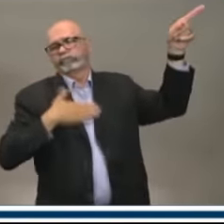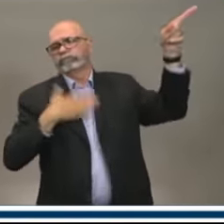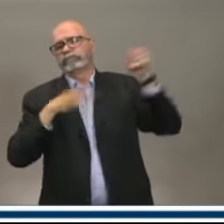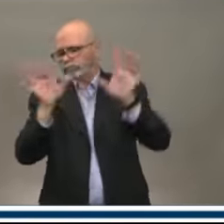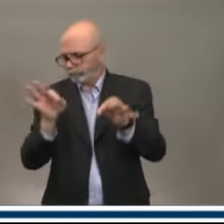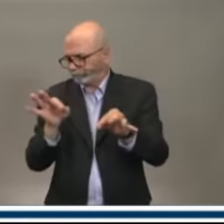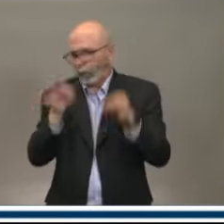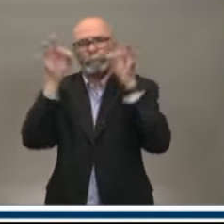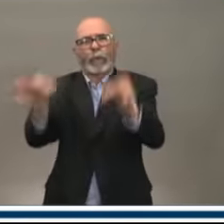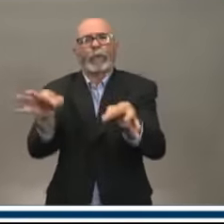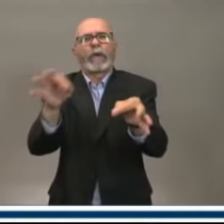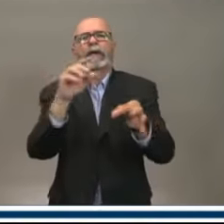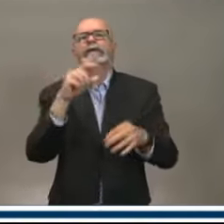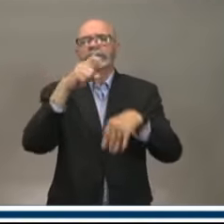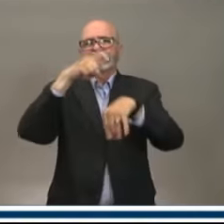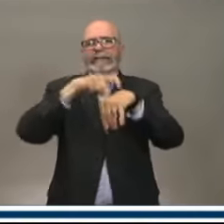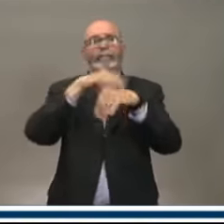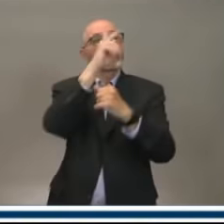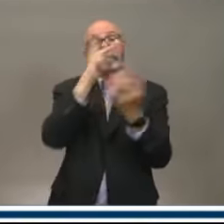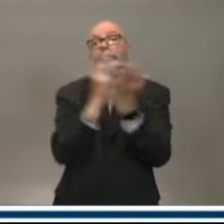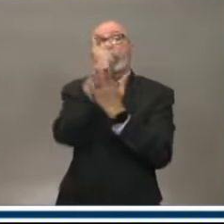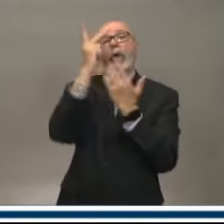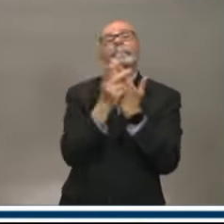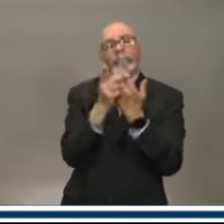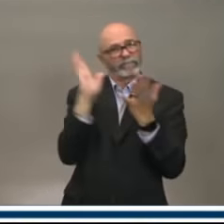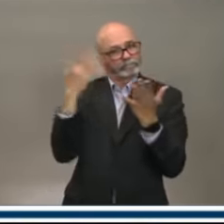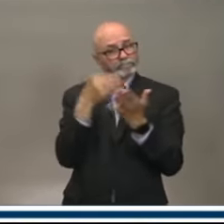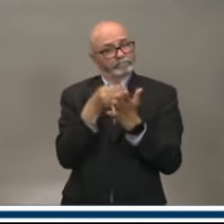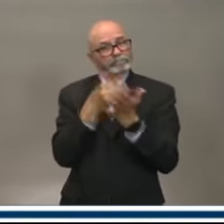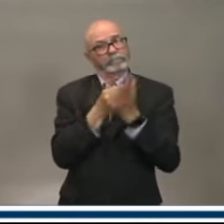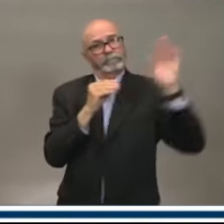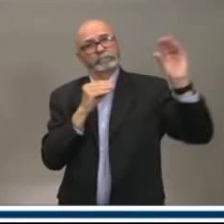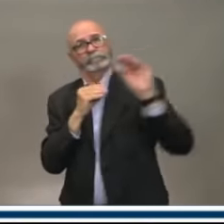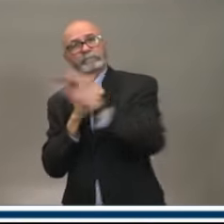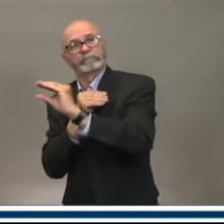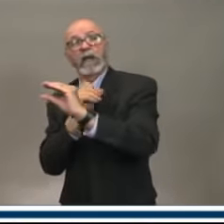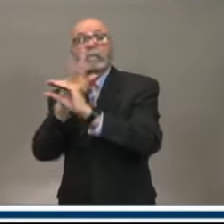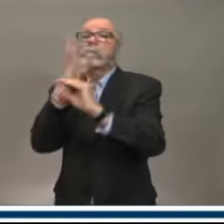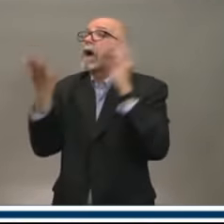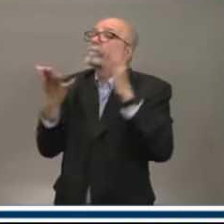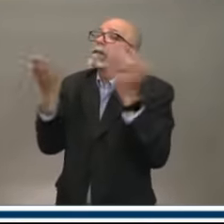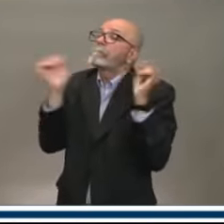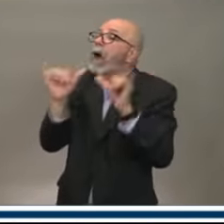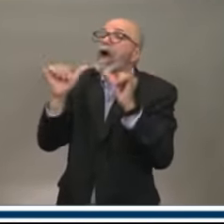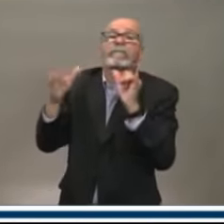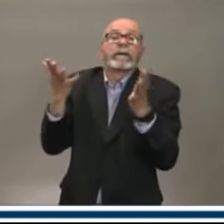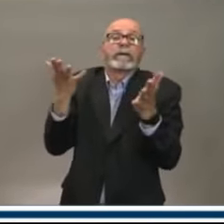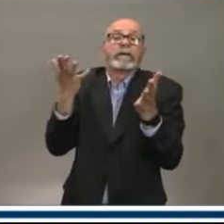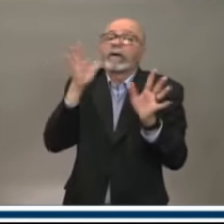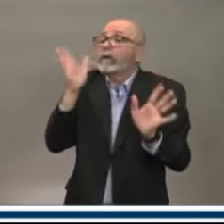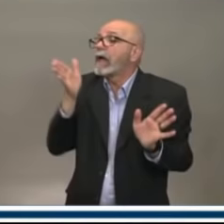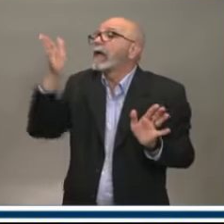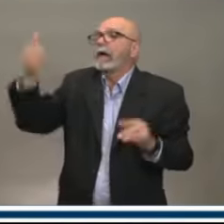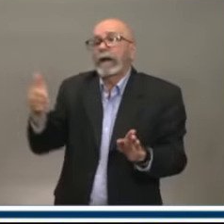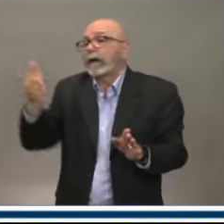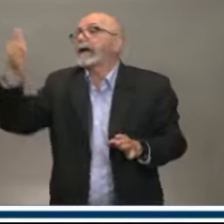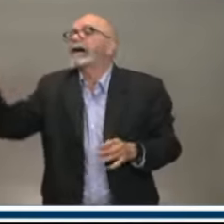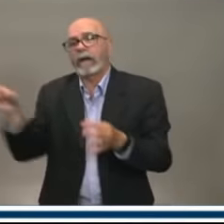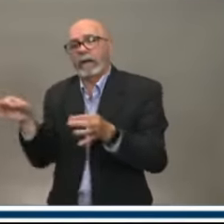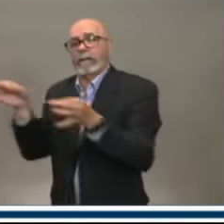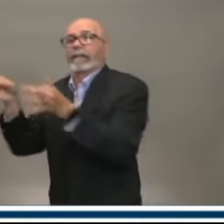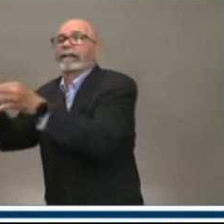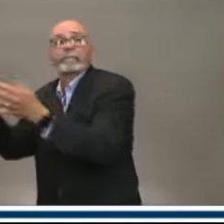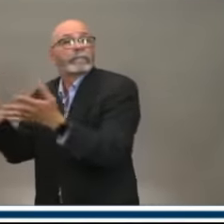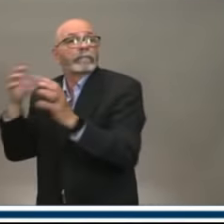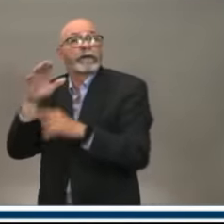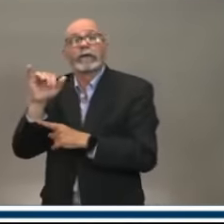one of those programs. We're hoping others will be extended beyond the end of June. And we, as a government, will look at, as we